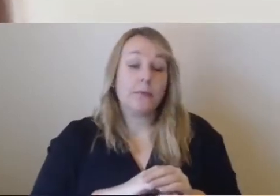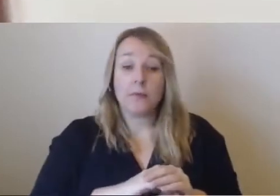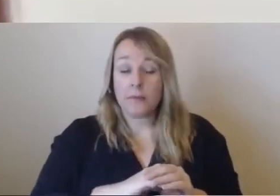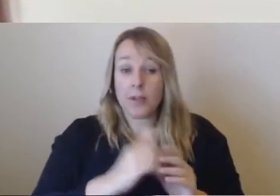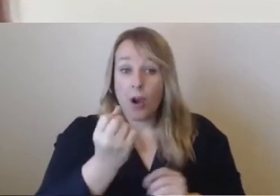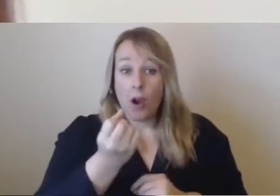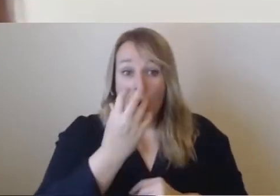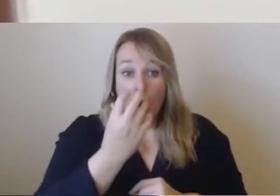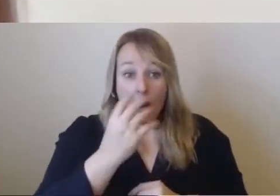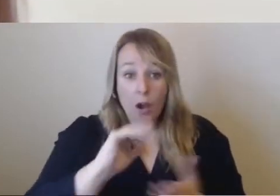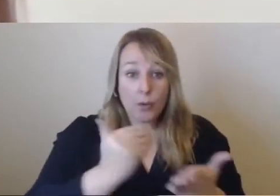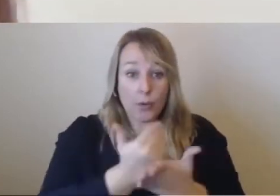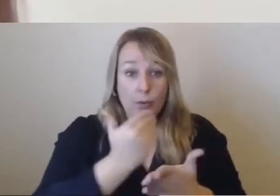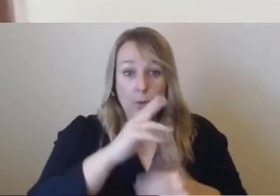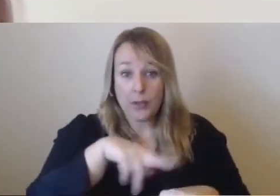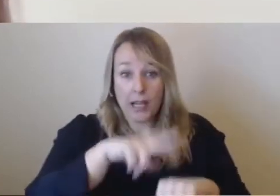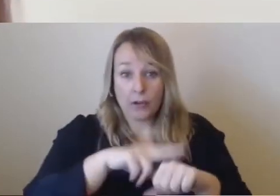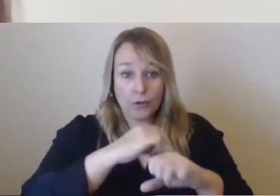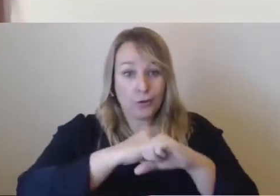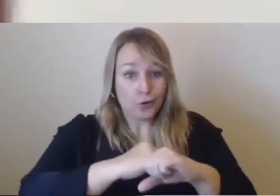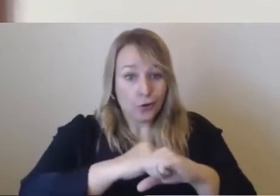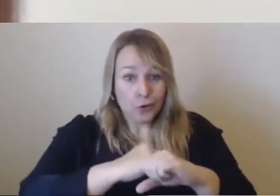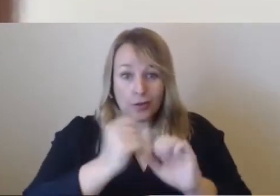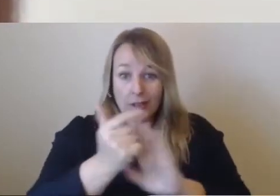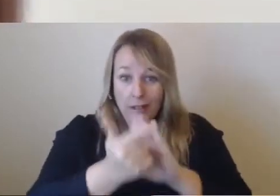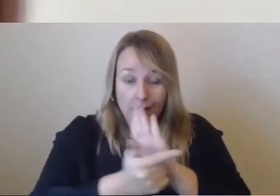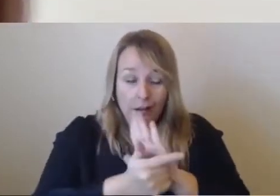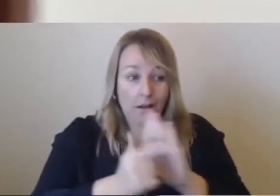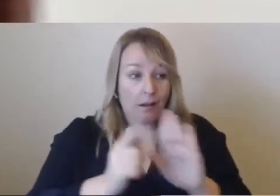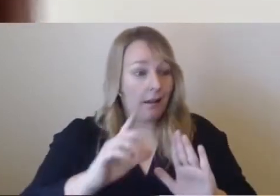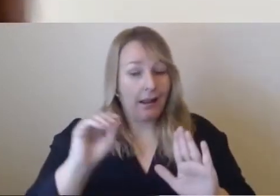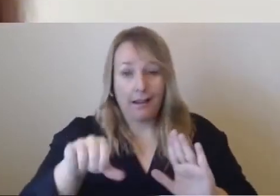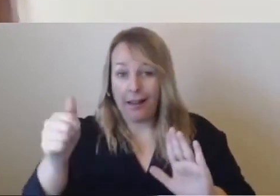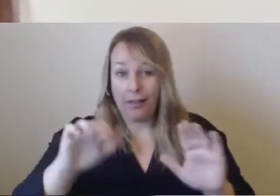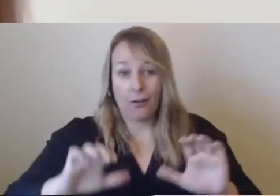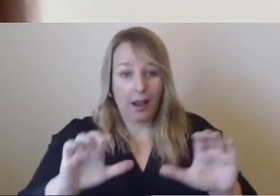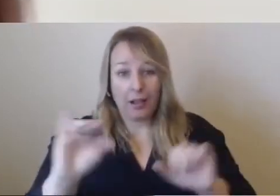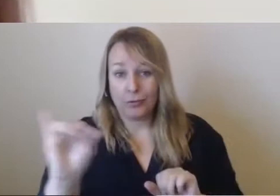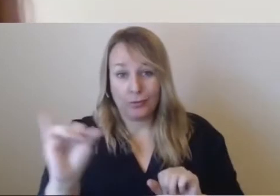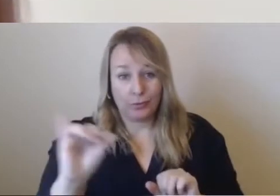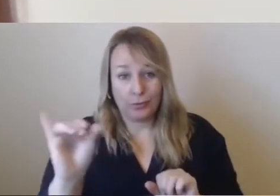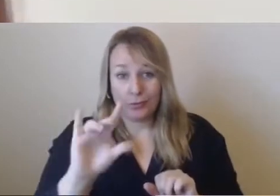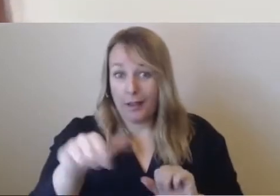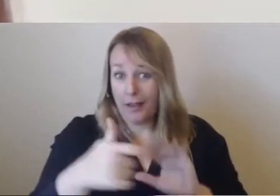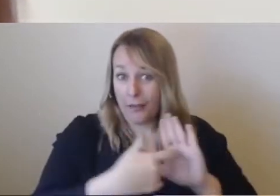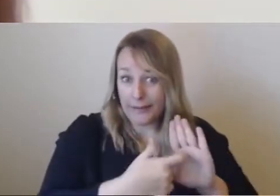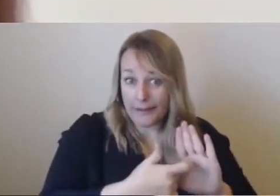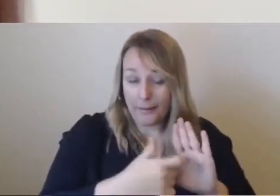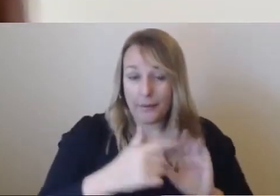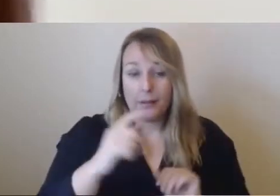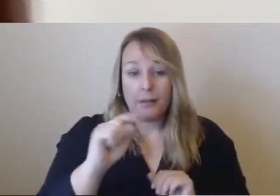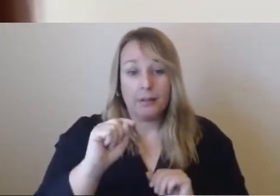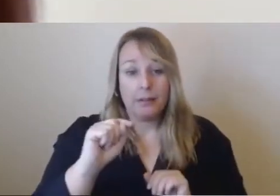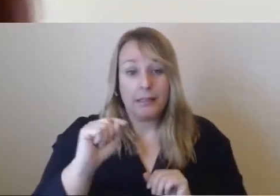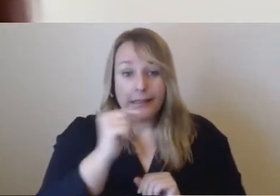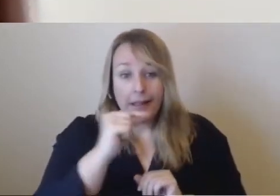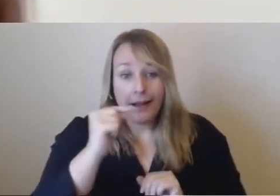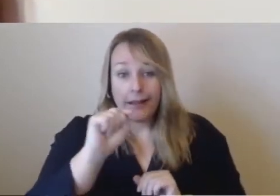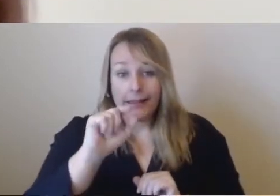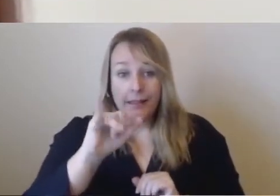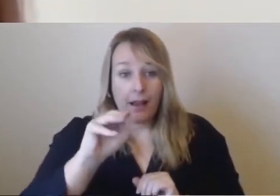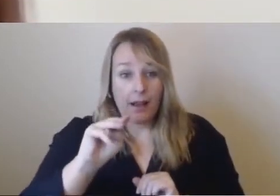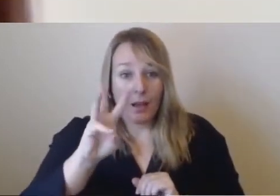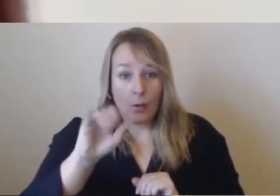the new national security law and other reactions to protests there, is another example. Taiwan, you've seen increased